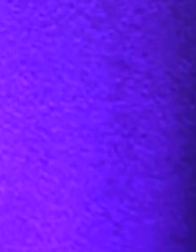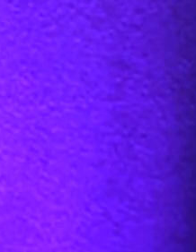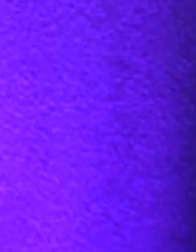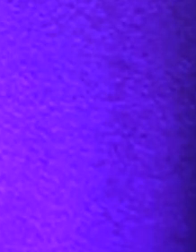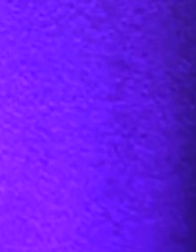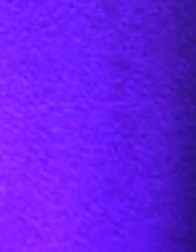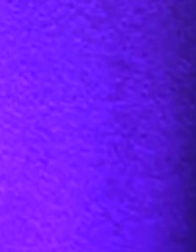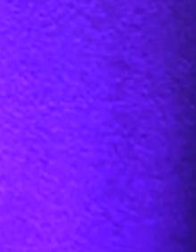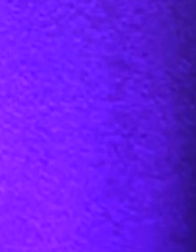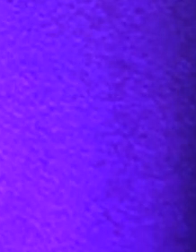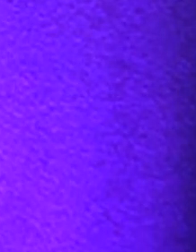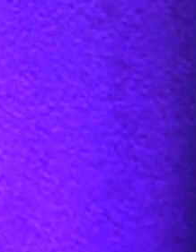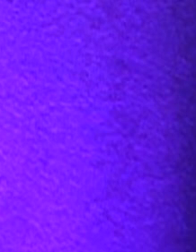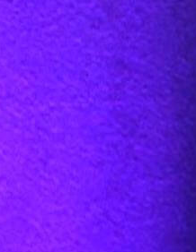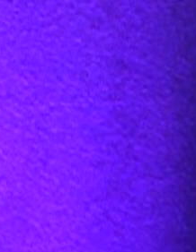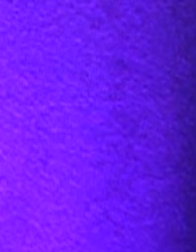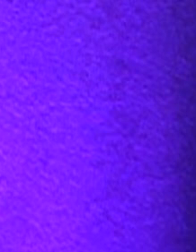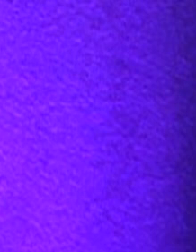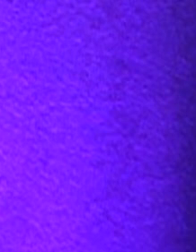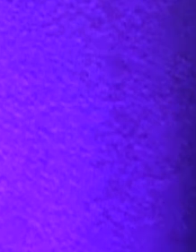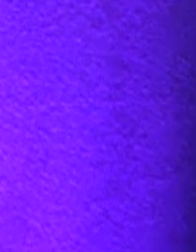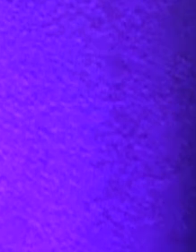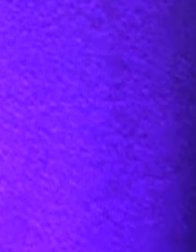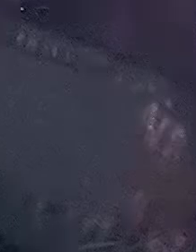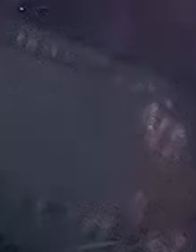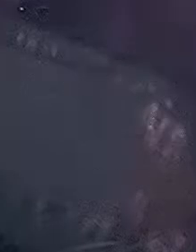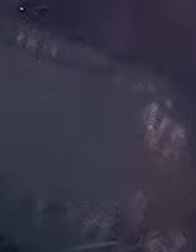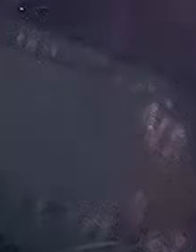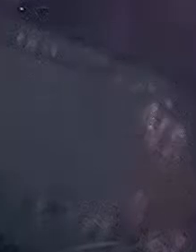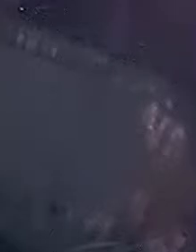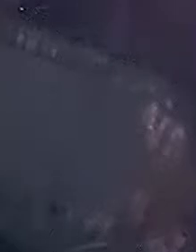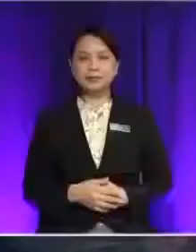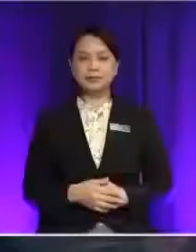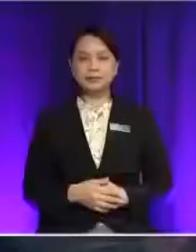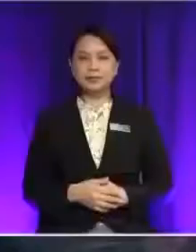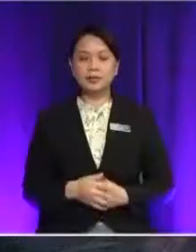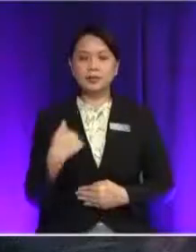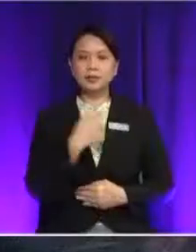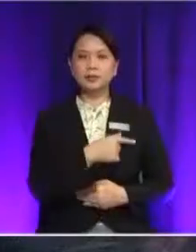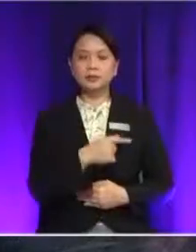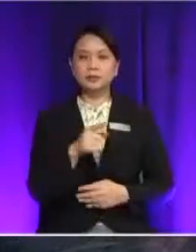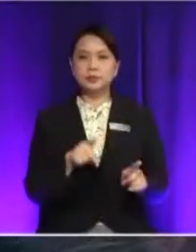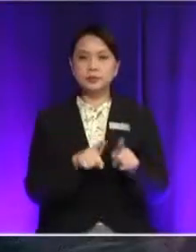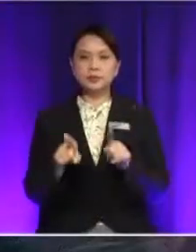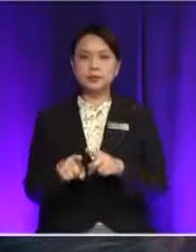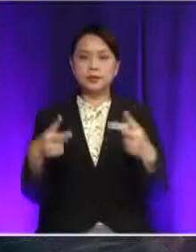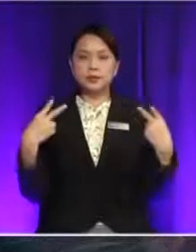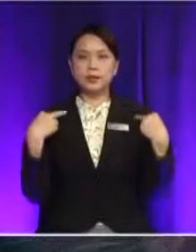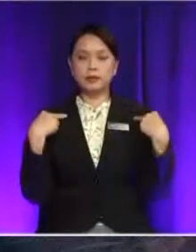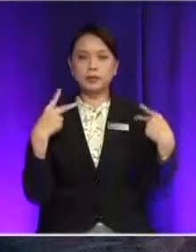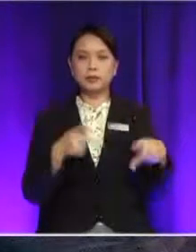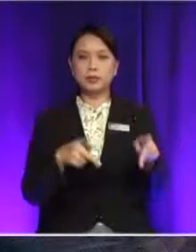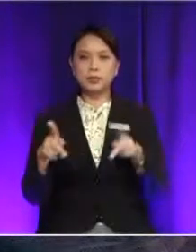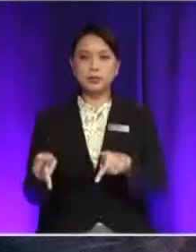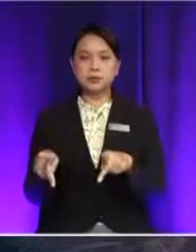How are you? Okay, great. Thank you, Teacher Lina. Now, madam, we also have our pupils because without them,